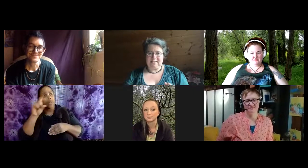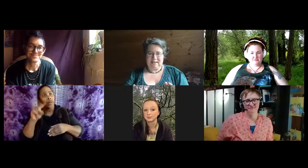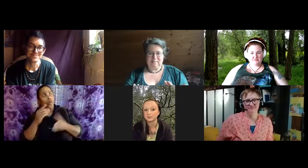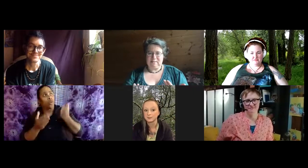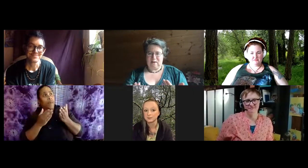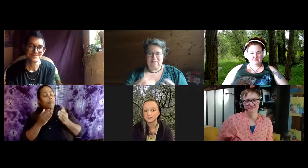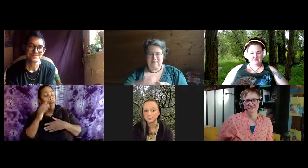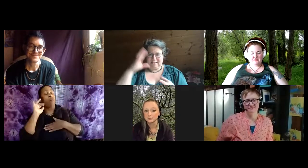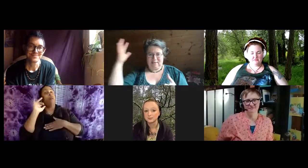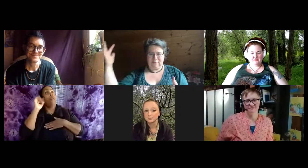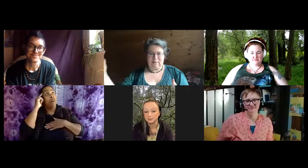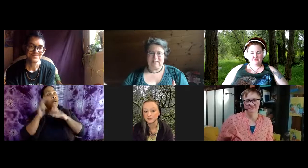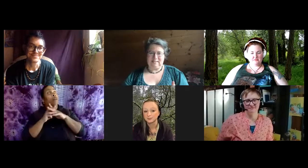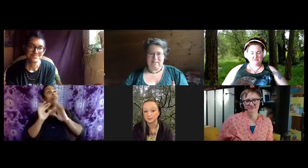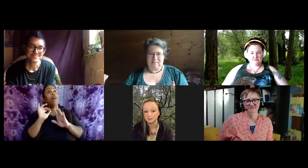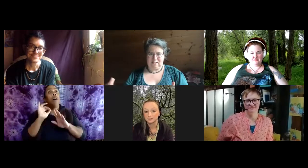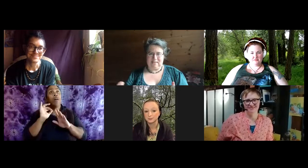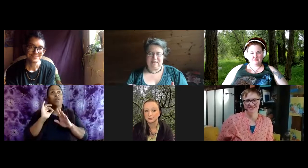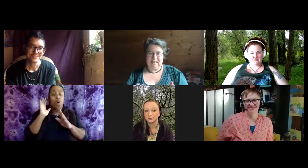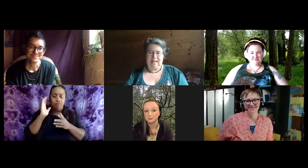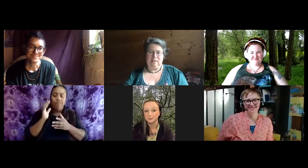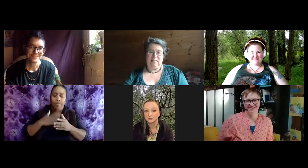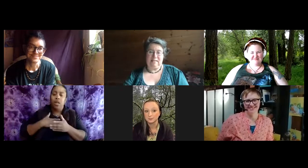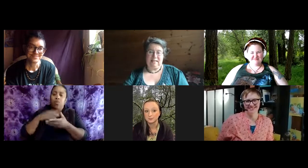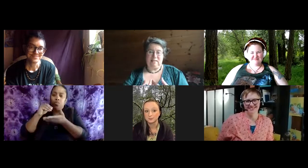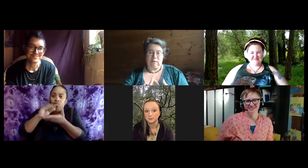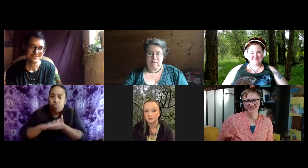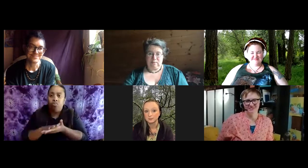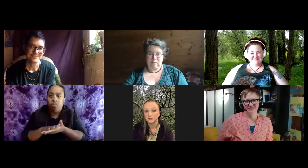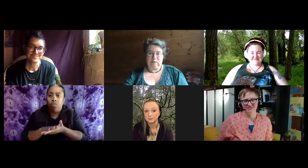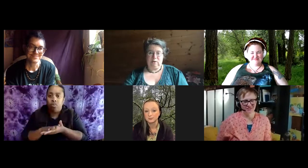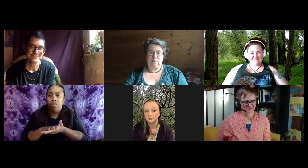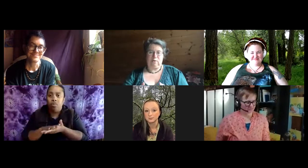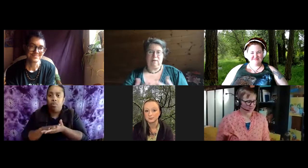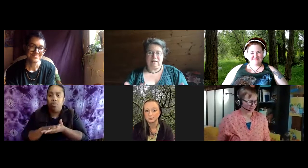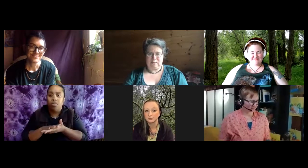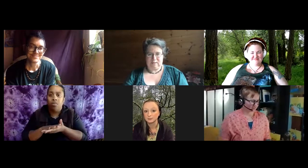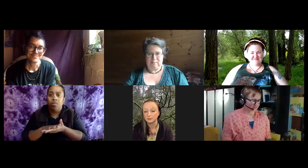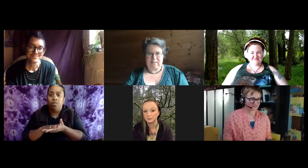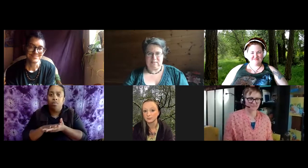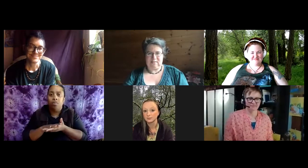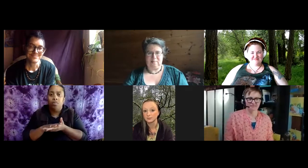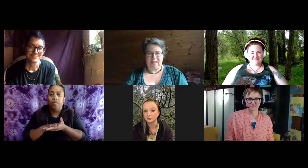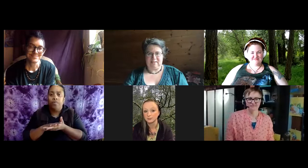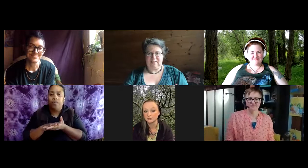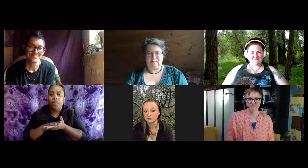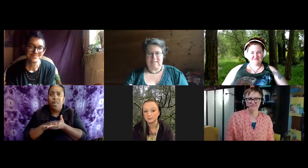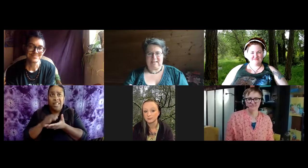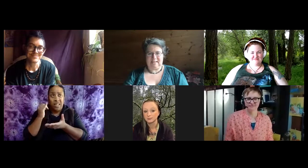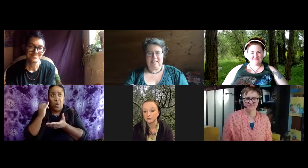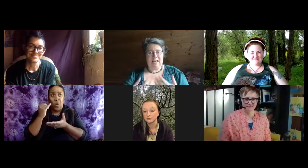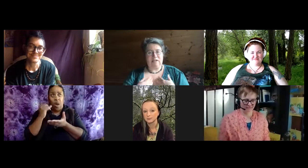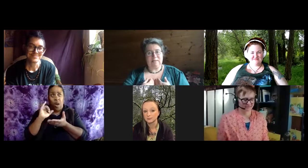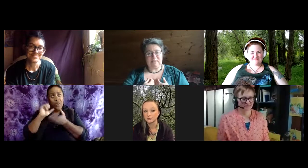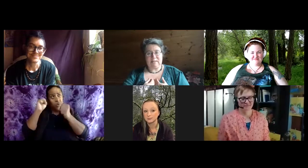you write it down because often like they float, they don't stay very long. And you can see, does what comes through you correlate with what the practitioners on the panel have to